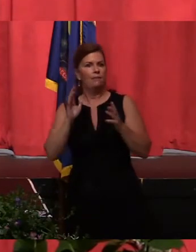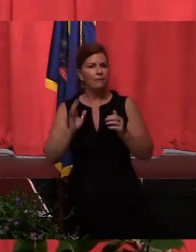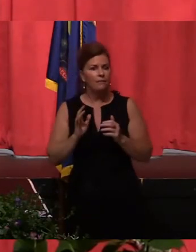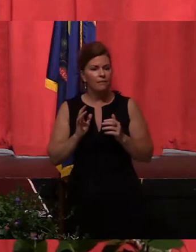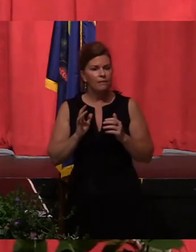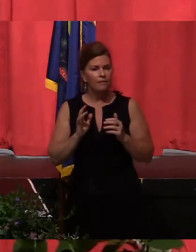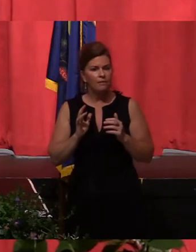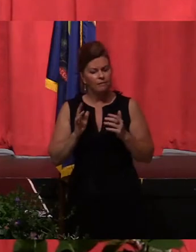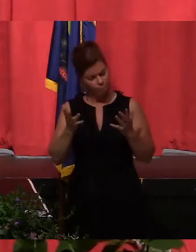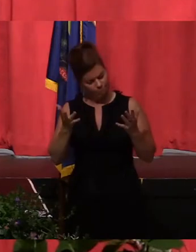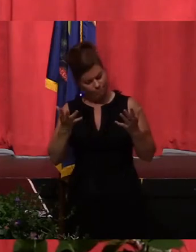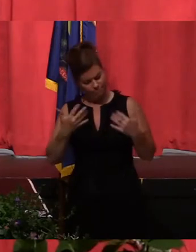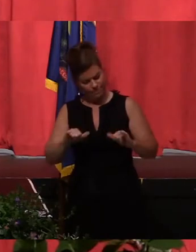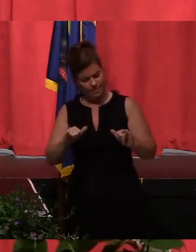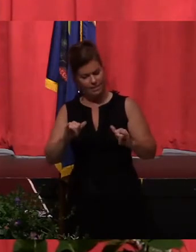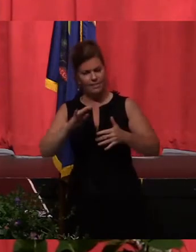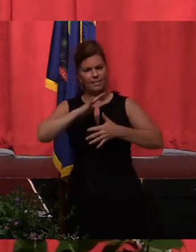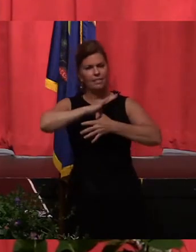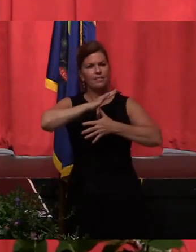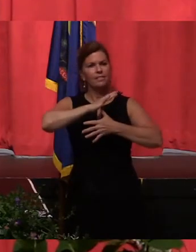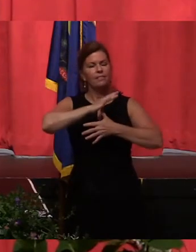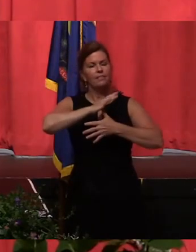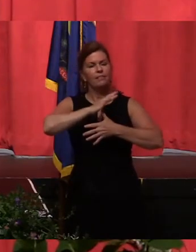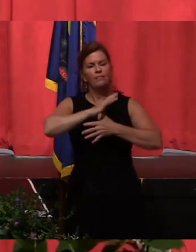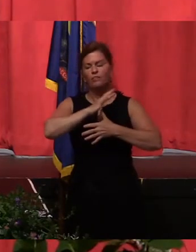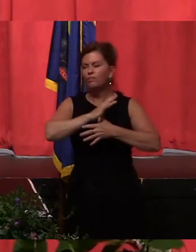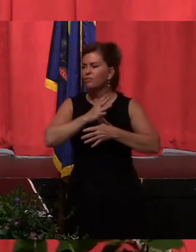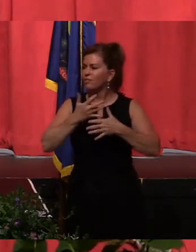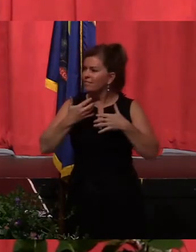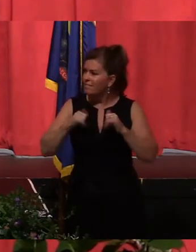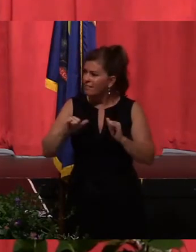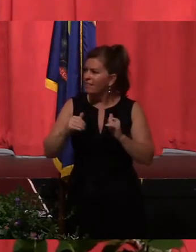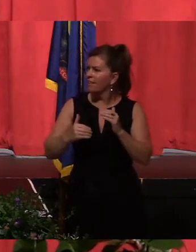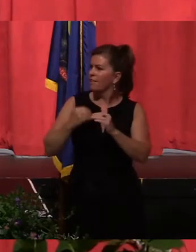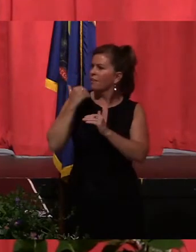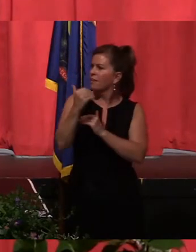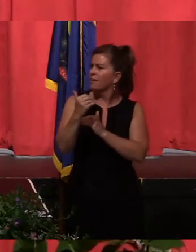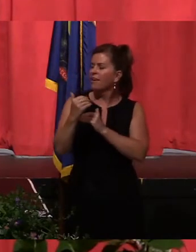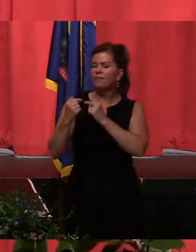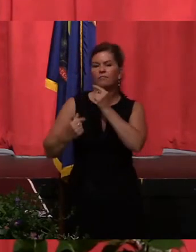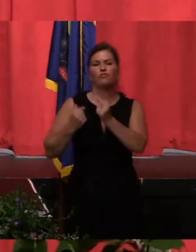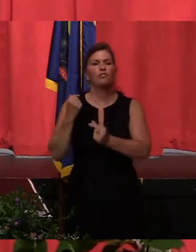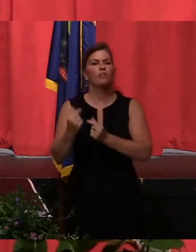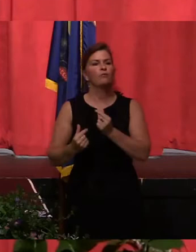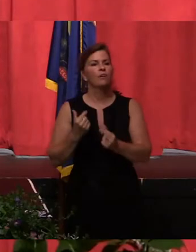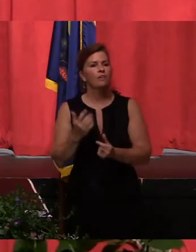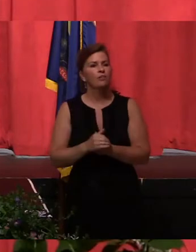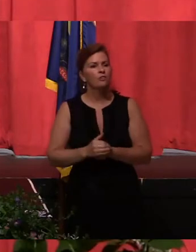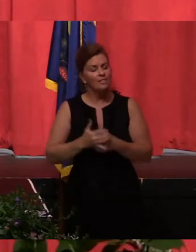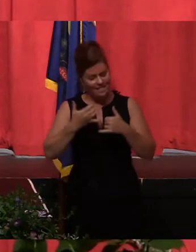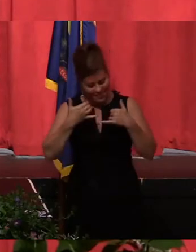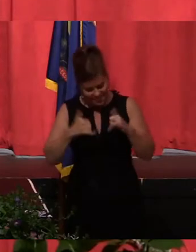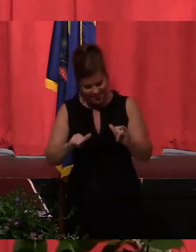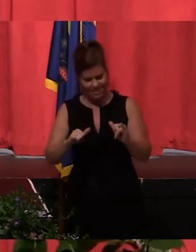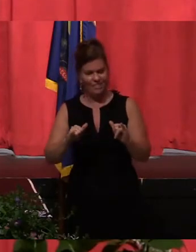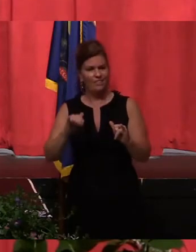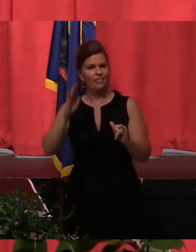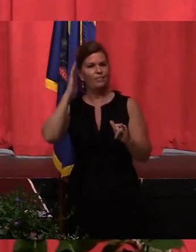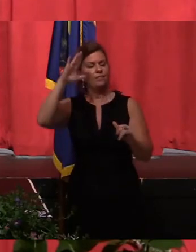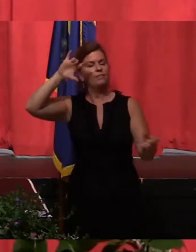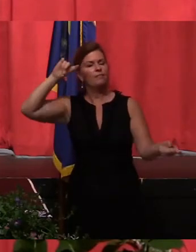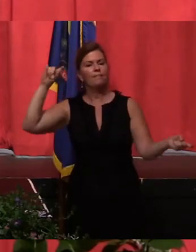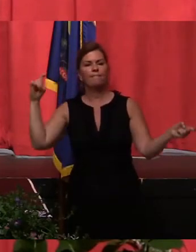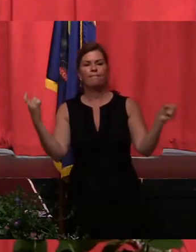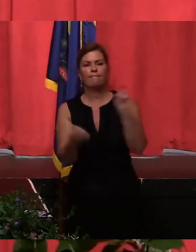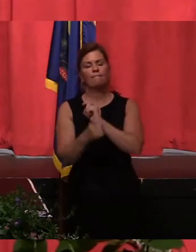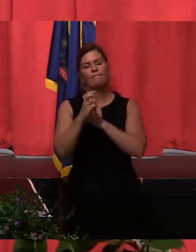are still seniors. We are still the next generation. We will still change the world.